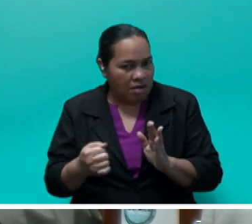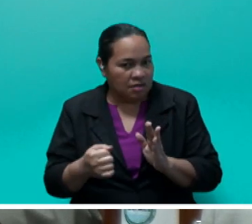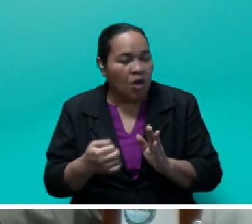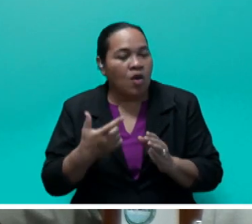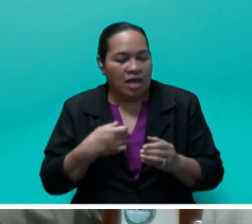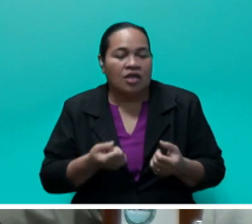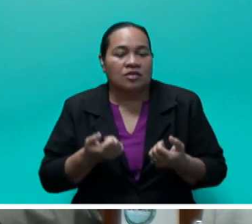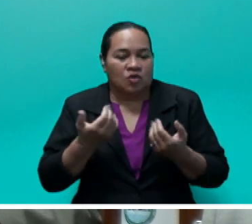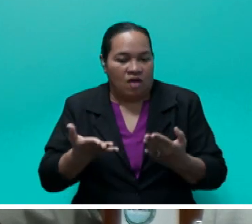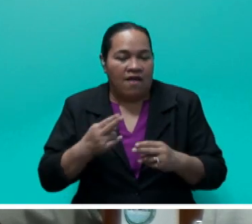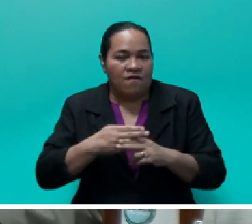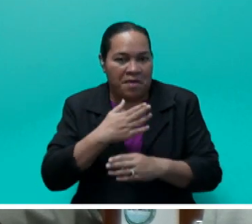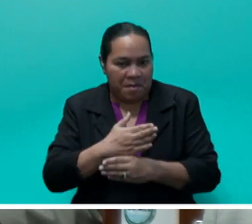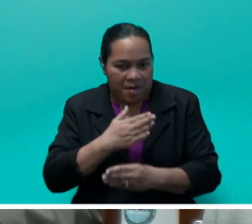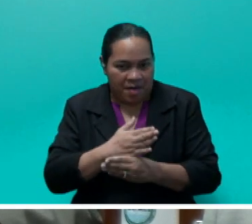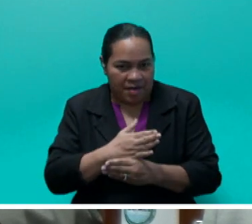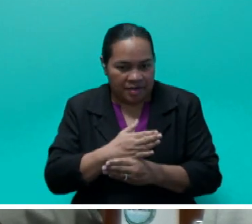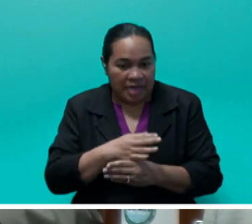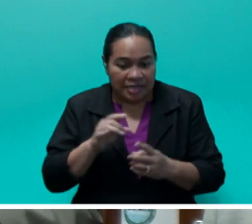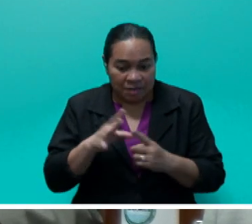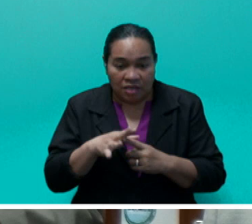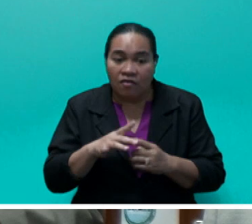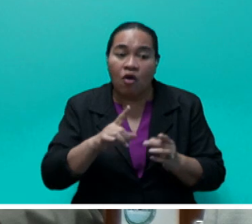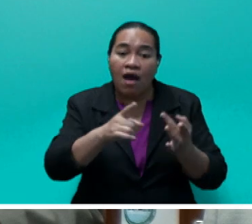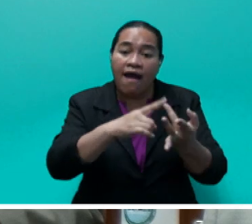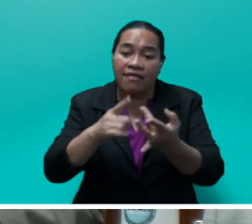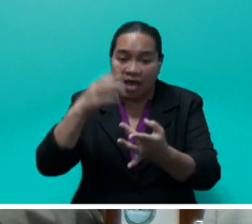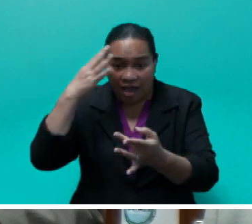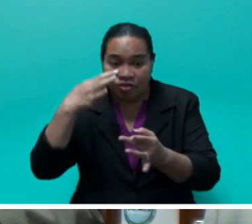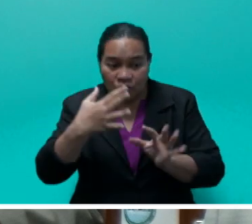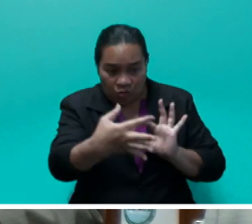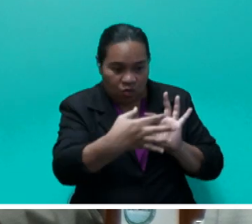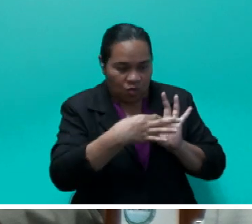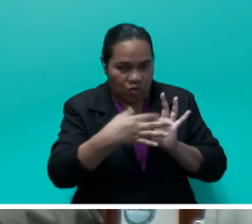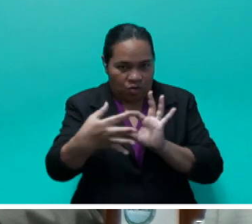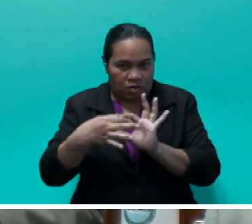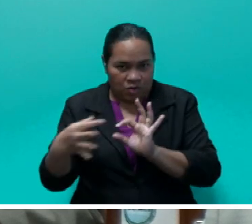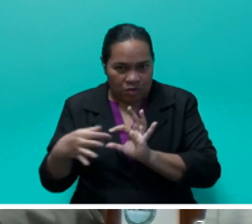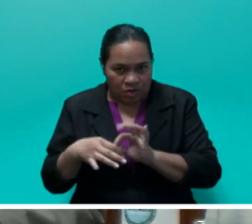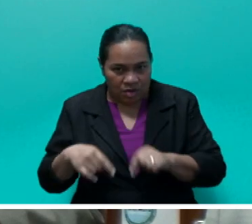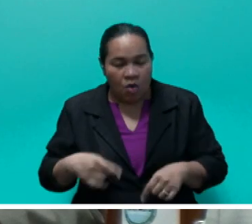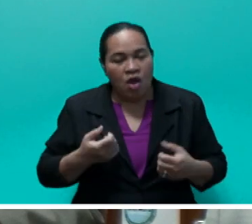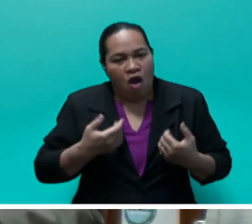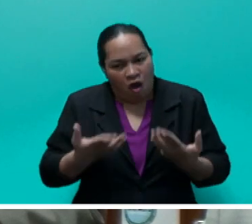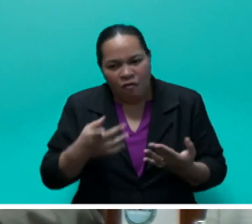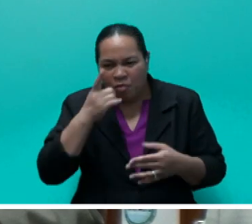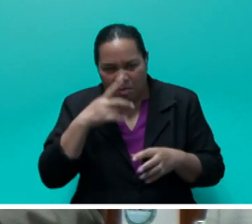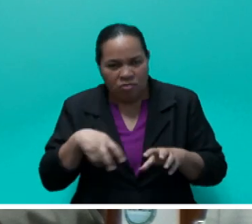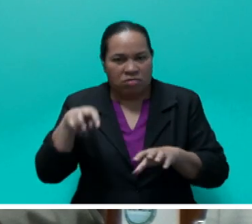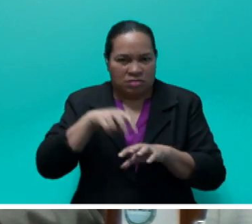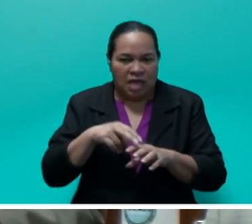framework for airlines from the participating countries to offer passengers and cargo services. As an